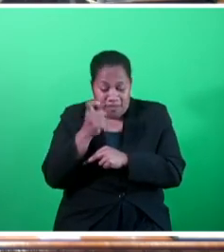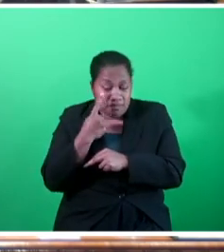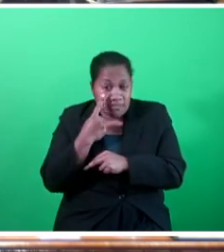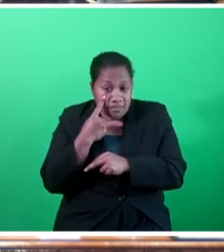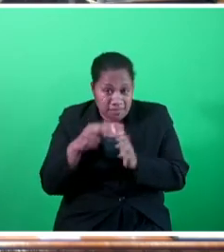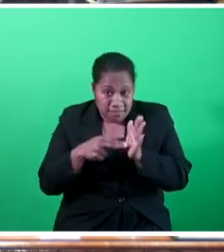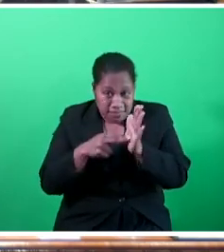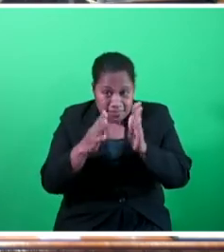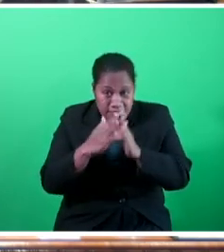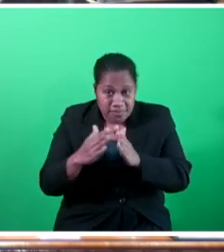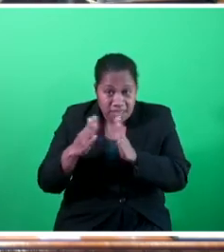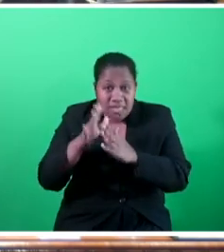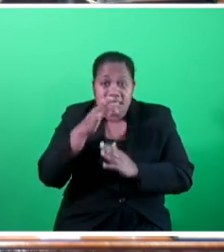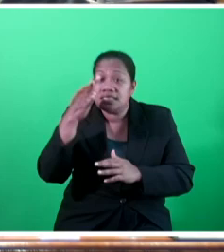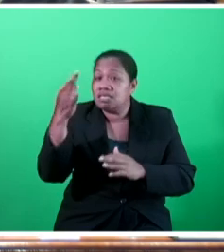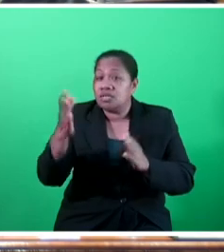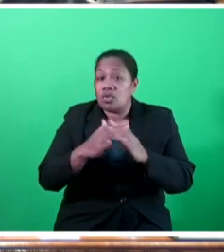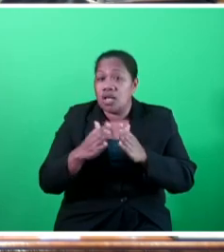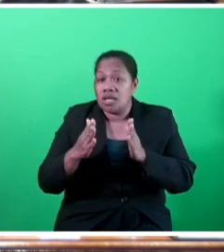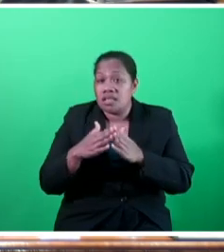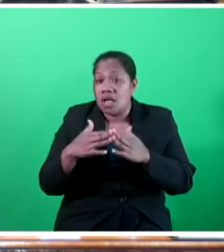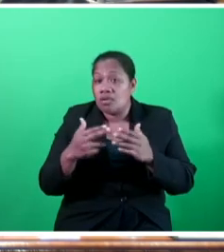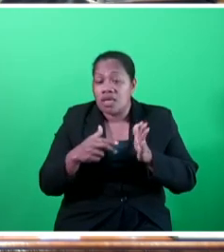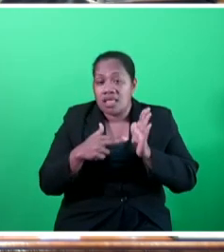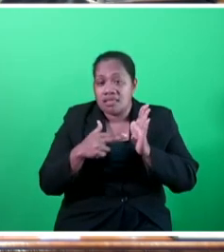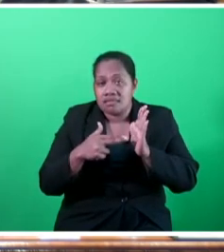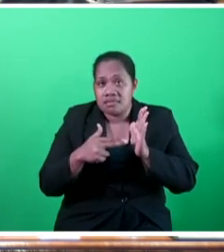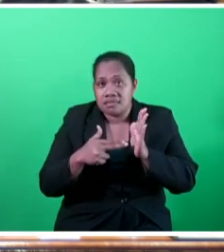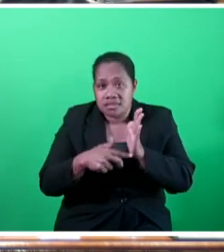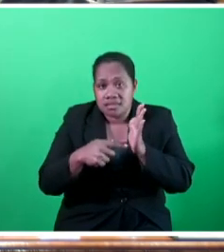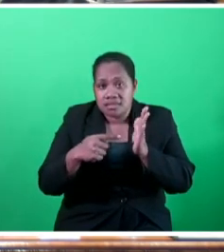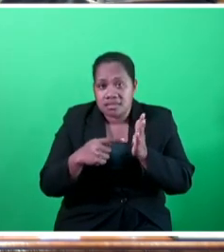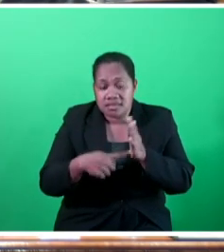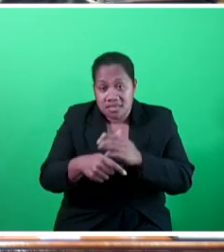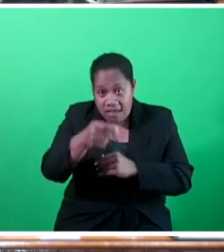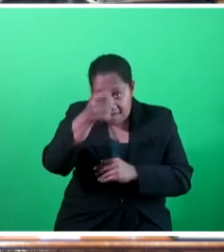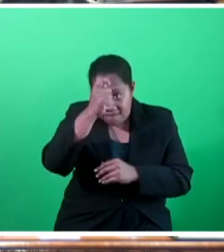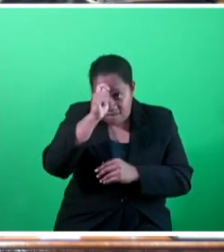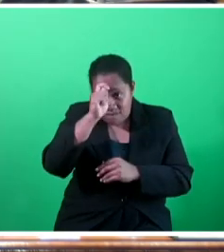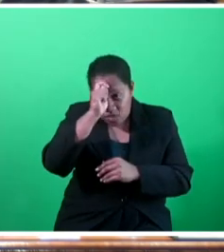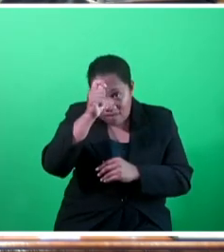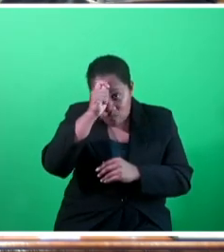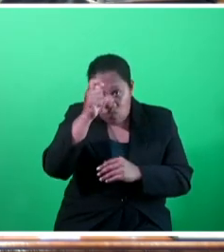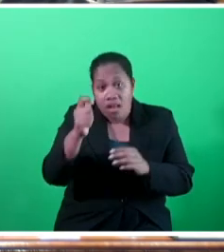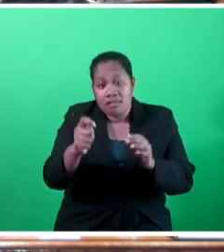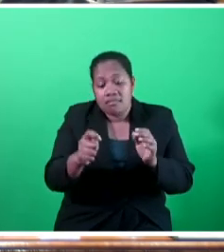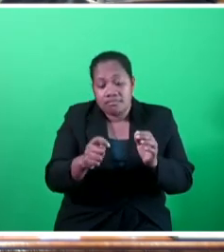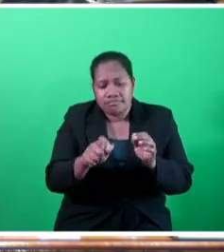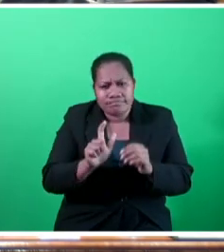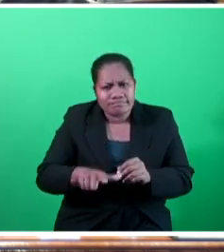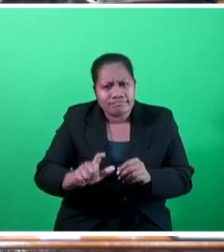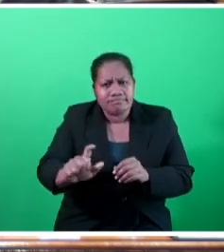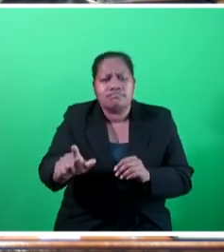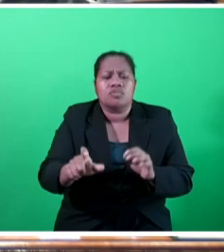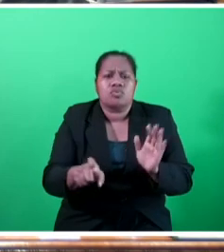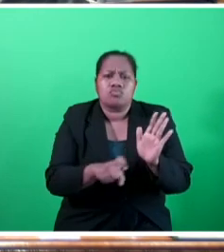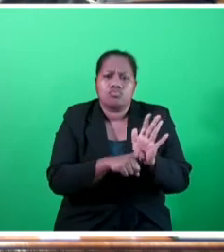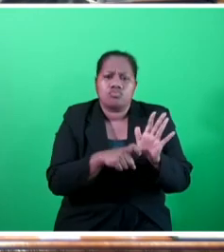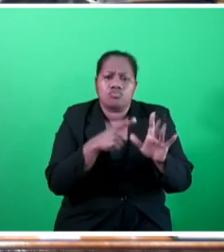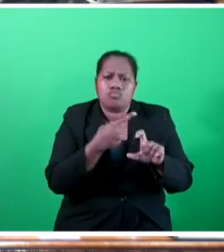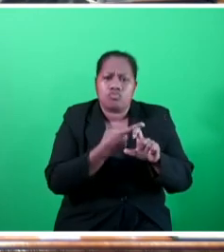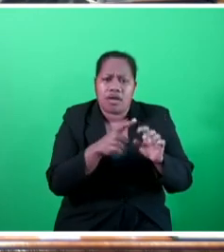Singatoka town, Ba town, even Tavua, Lambasa, even Raki, you look at some of the old historical